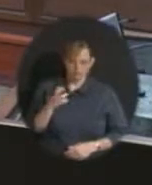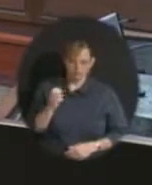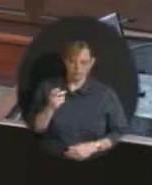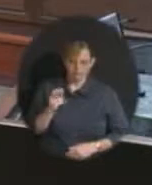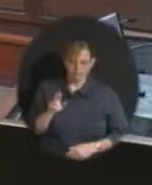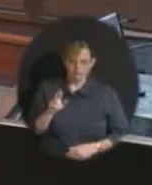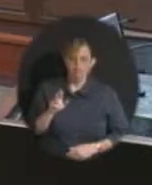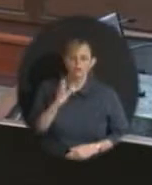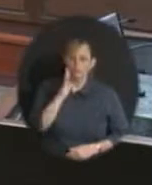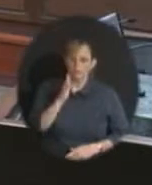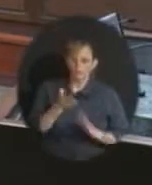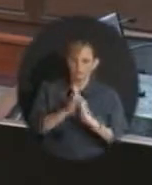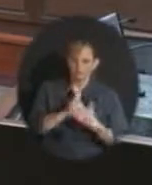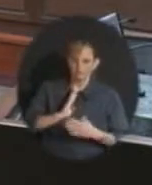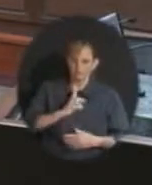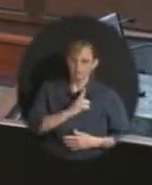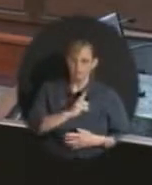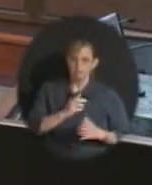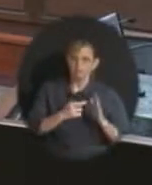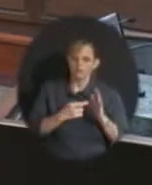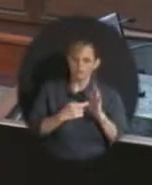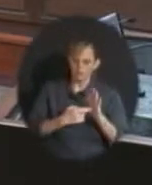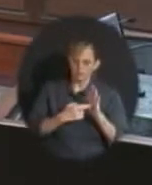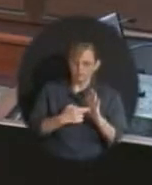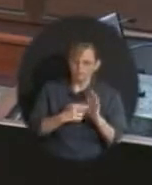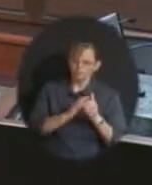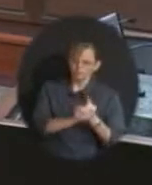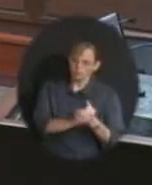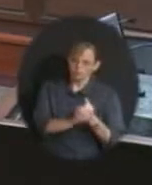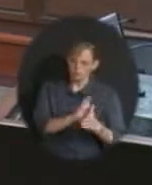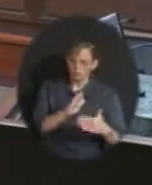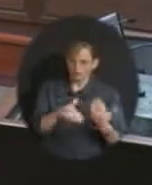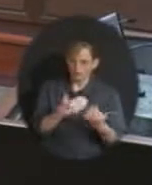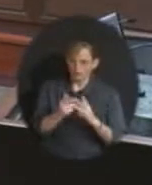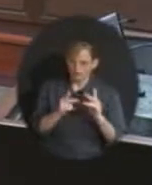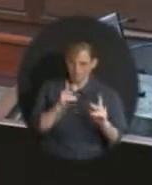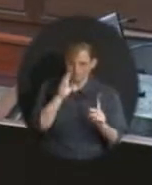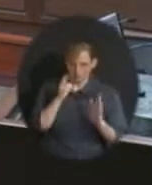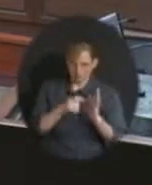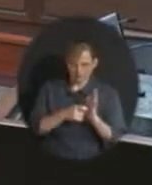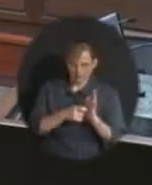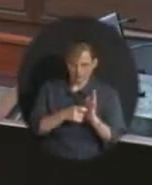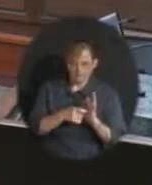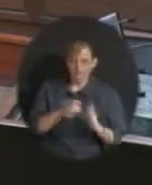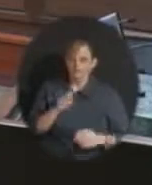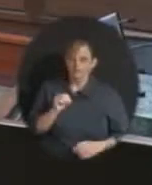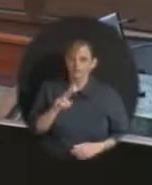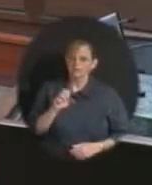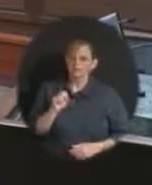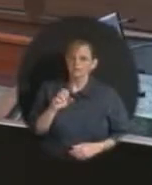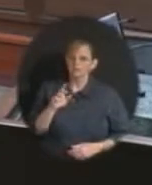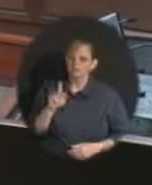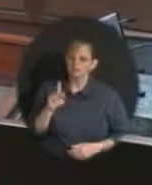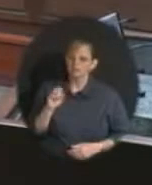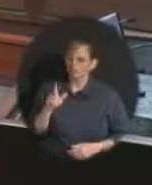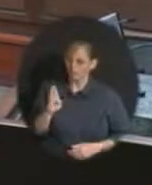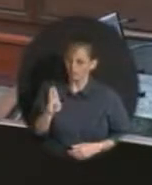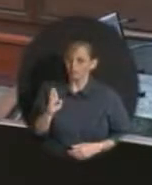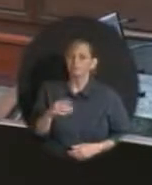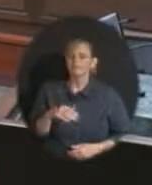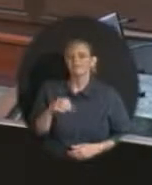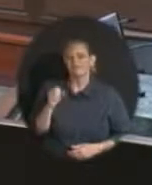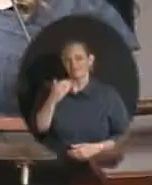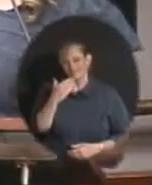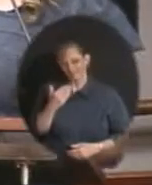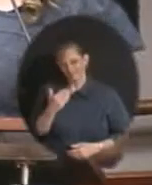this evening to congratulate those being recognized. Ms. Kolb? Thank you. As you can see by this packed house, we have